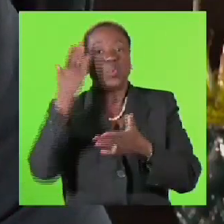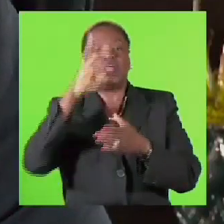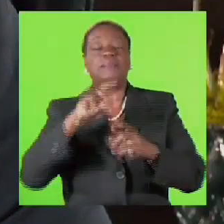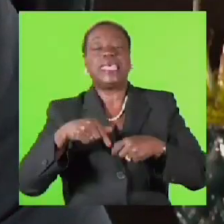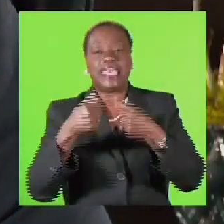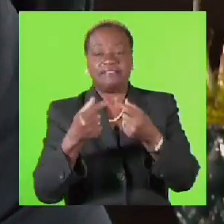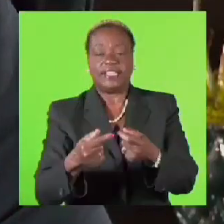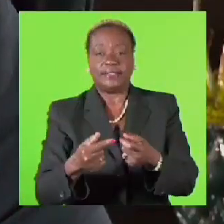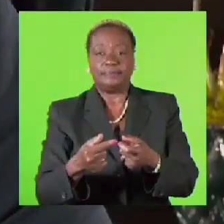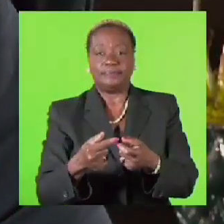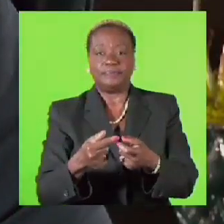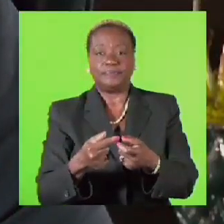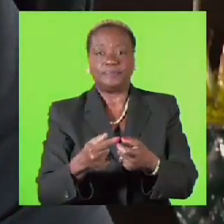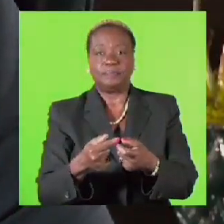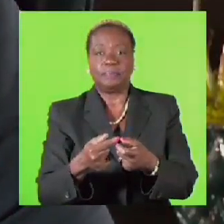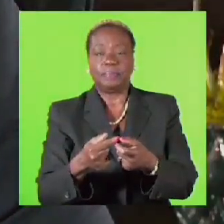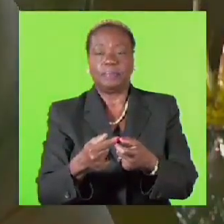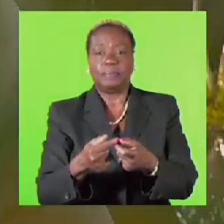granted.